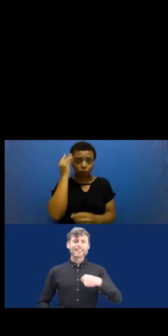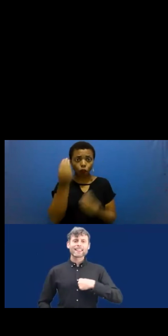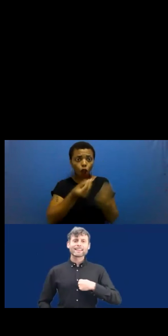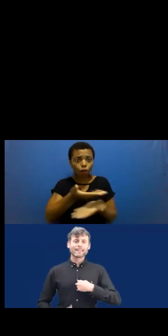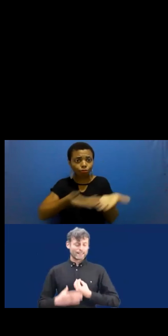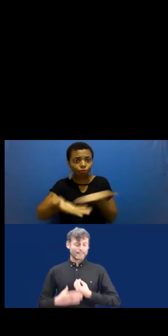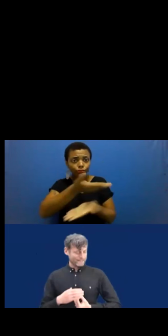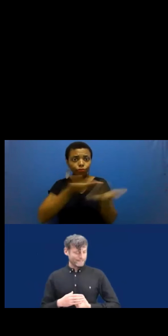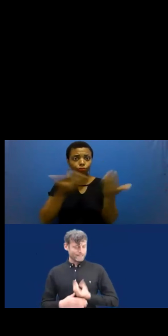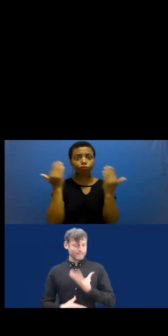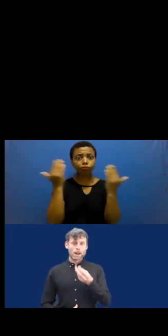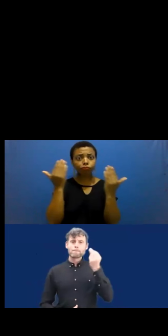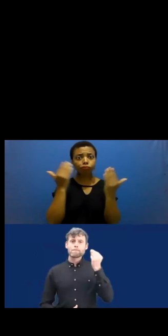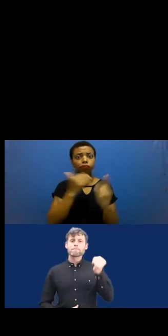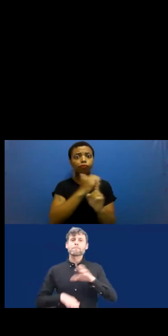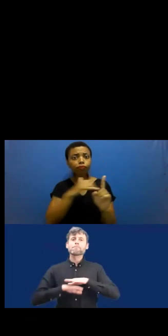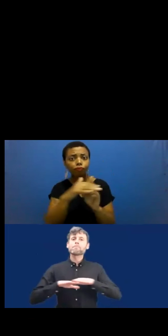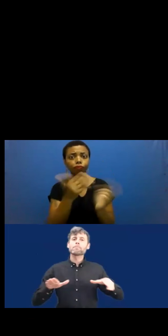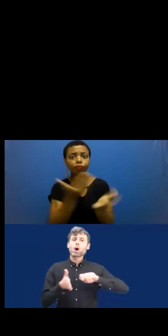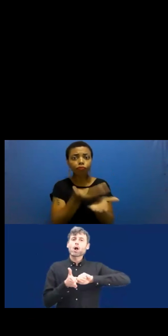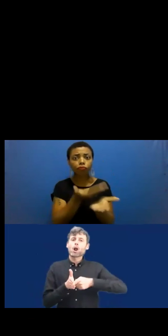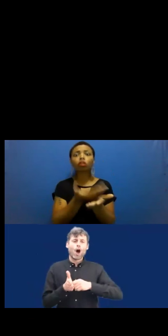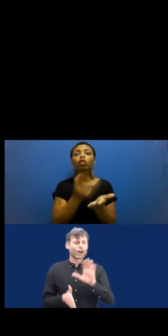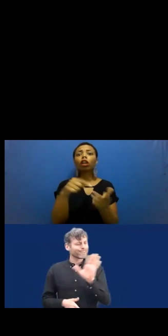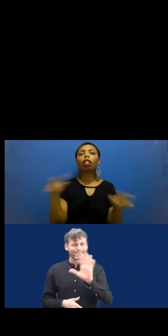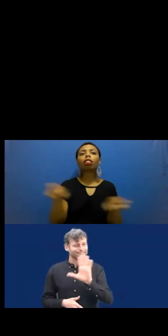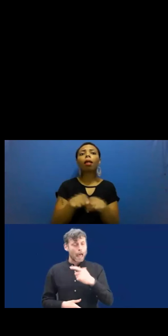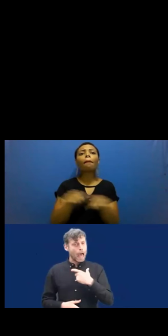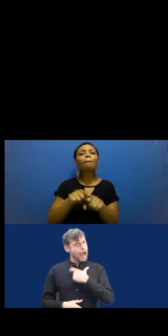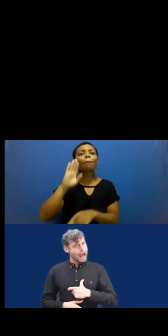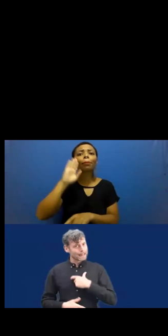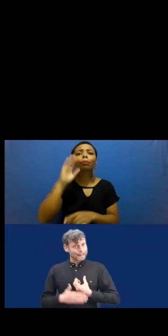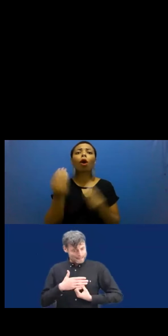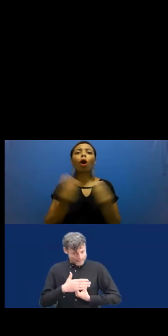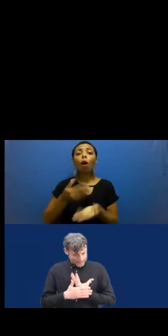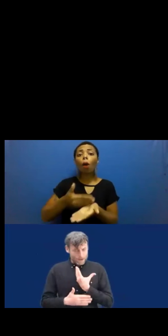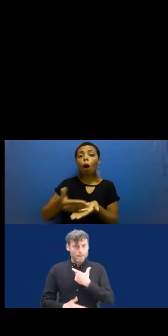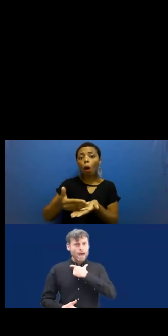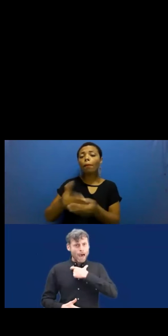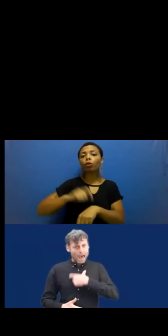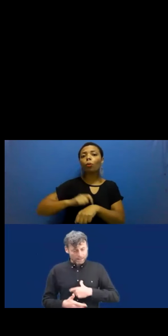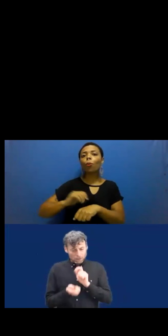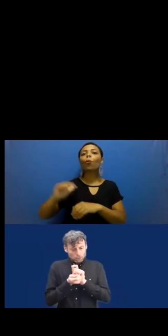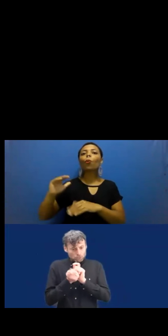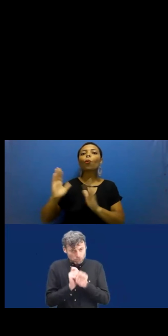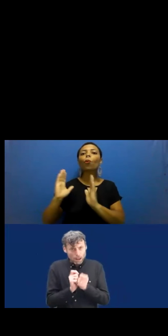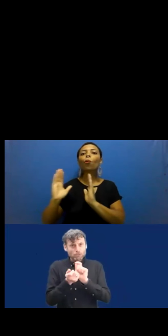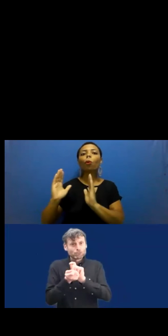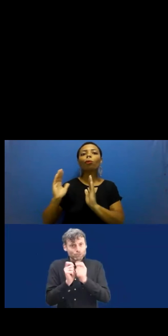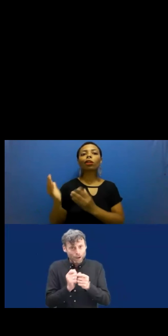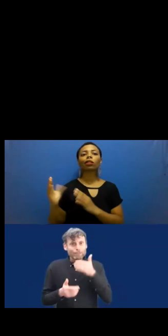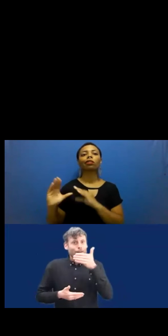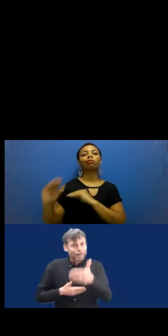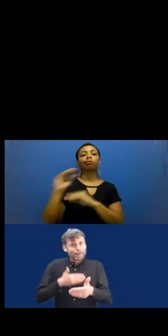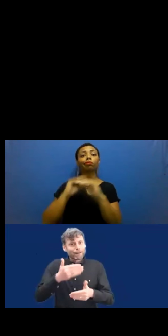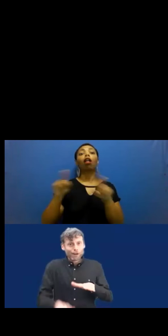suggests identity is primarily formed during the period of adolescence and emerging adulthood. Therefore,